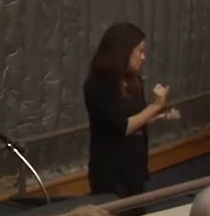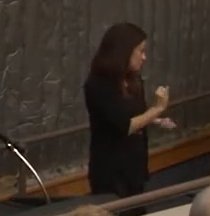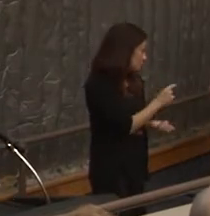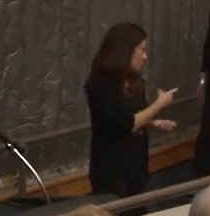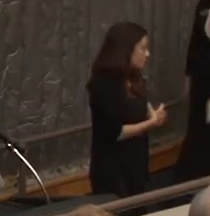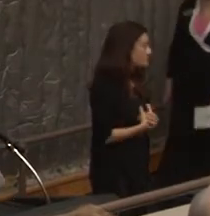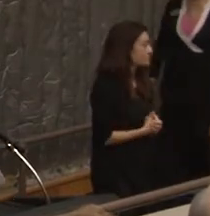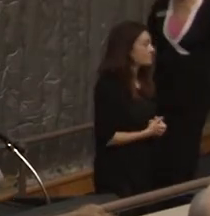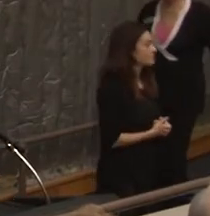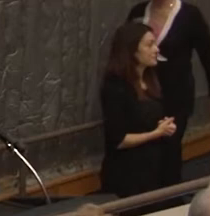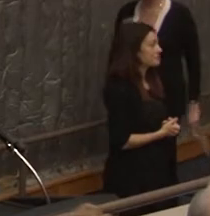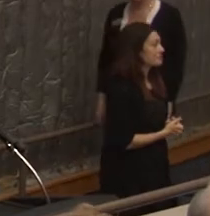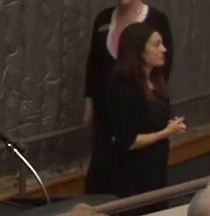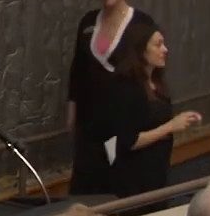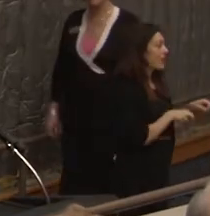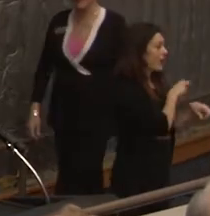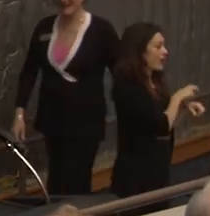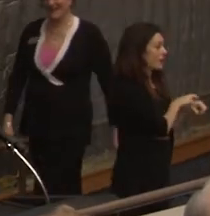all the way from Iowa.